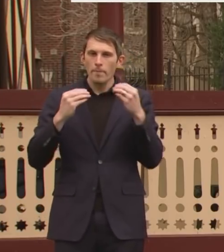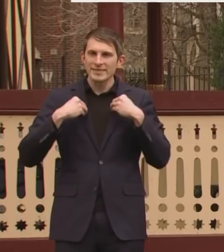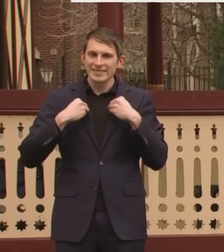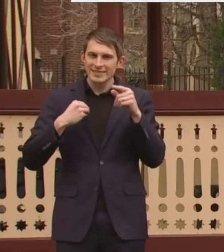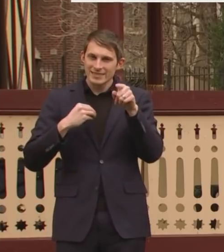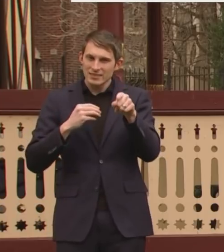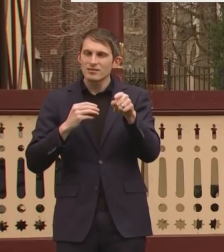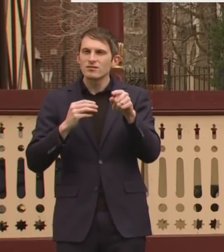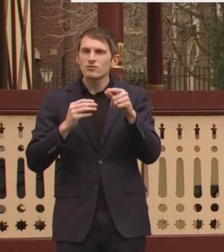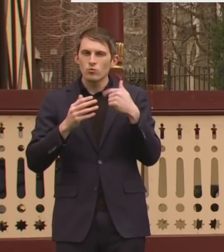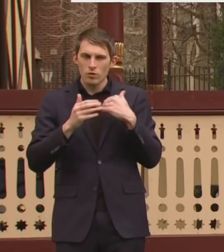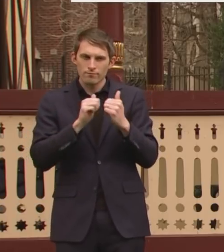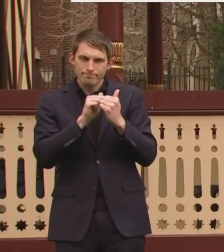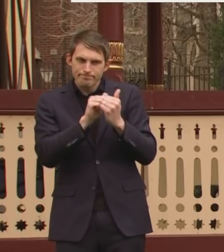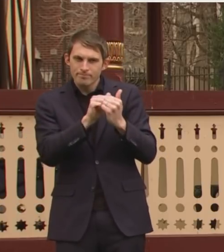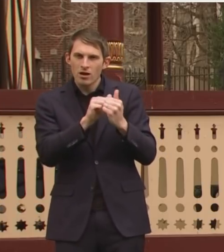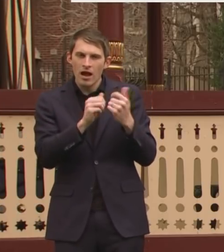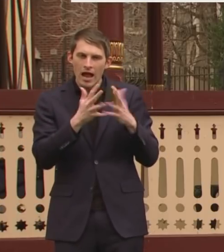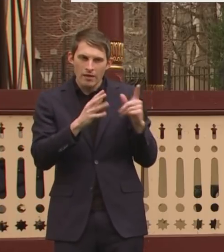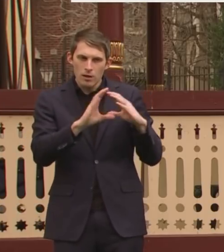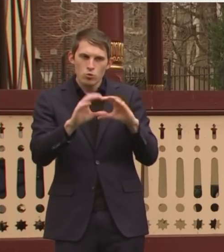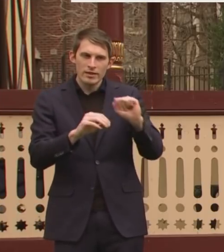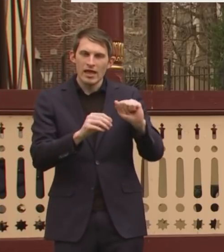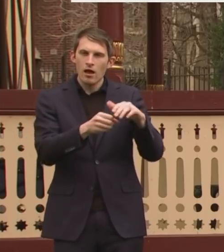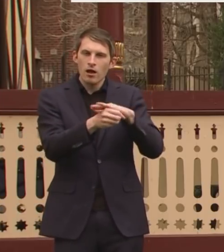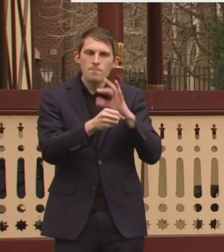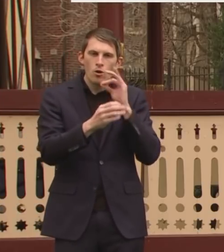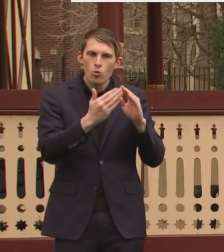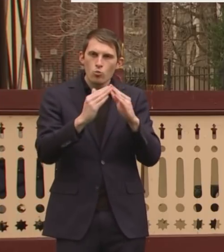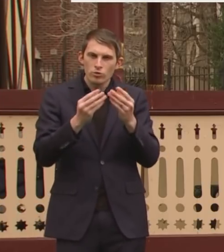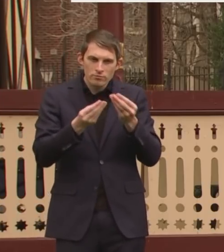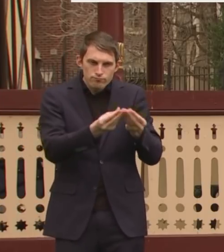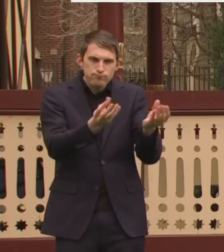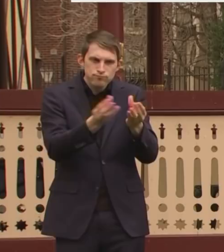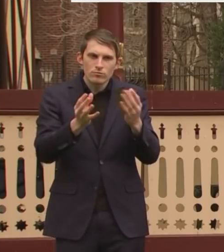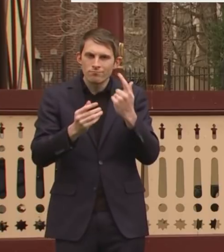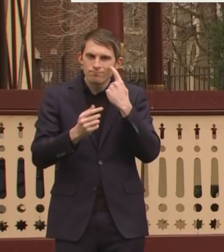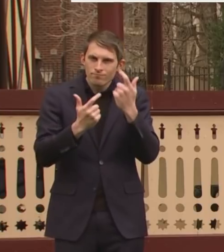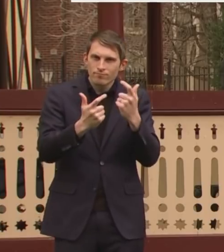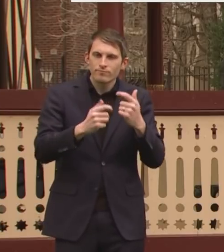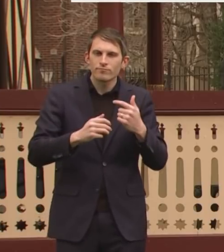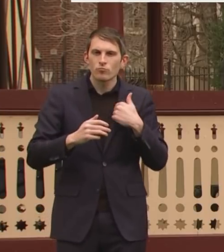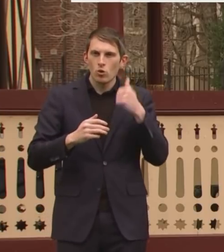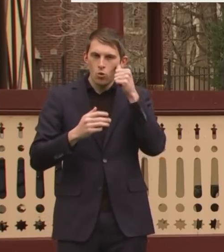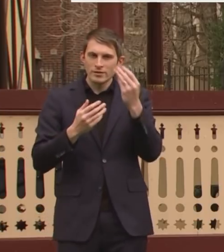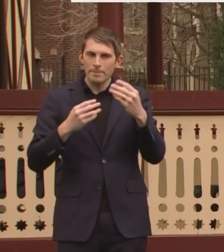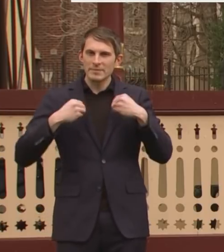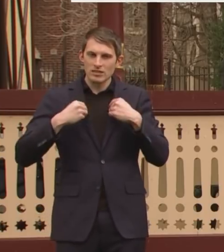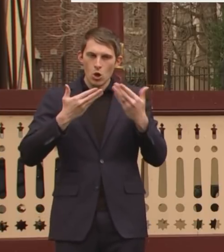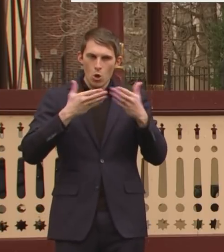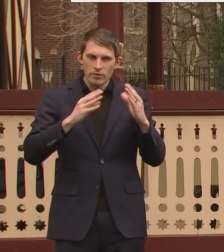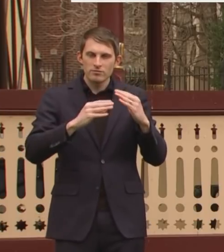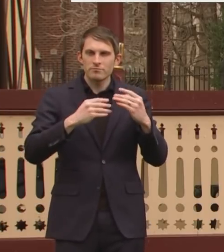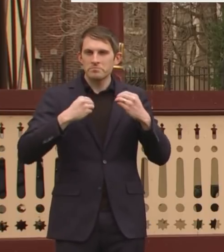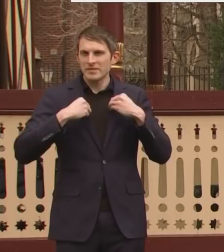working with them on how they can protect the community. We know that there are many open and permitted to trade, but that is an opportunity for you to